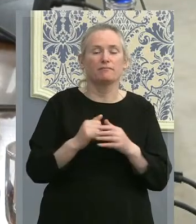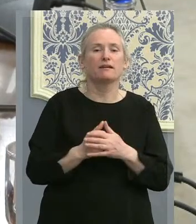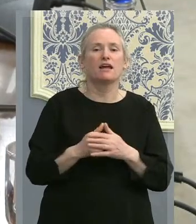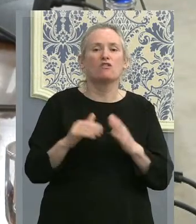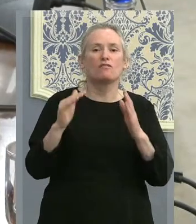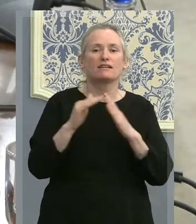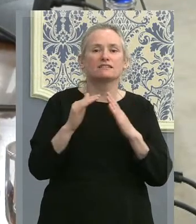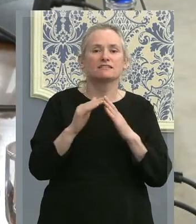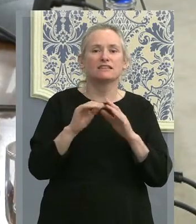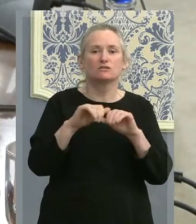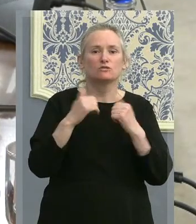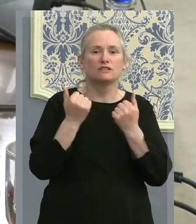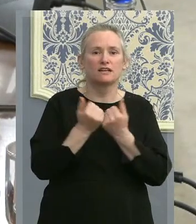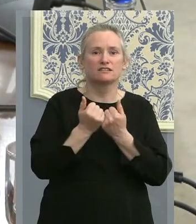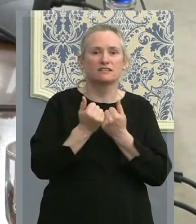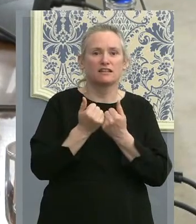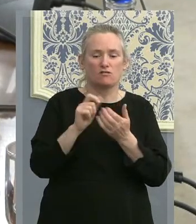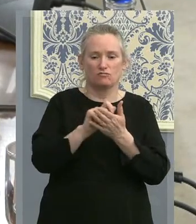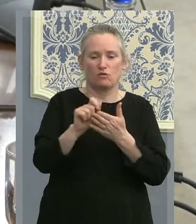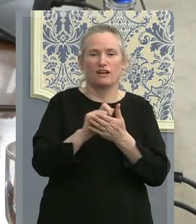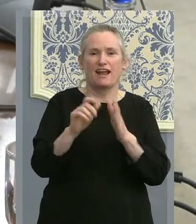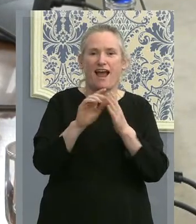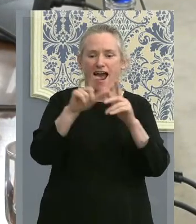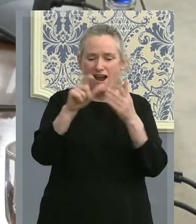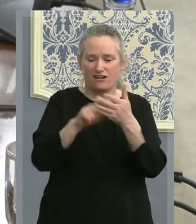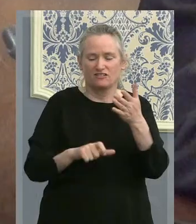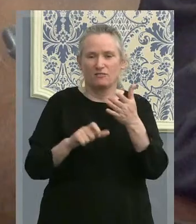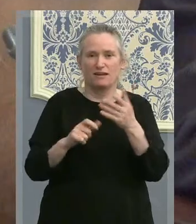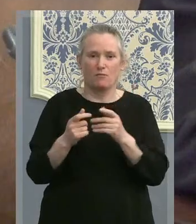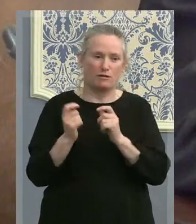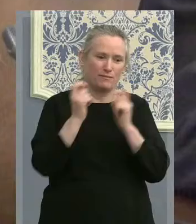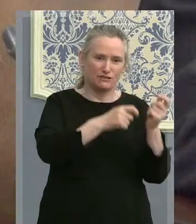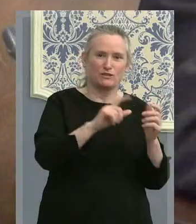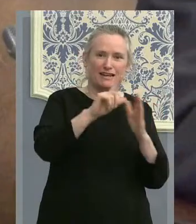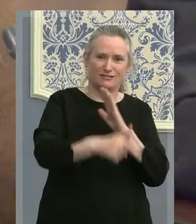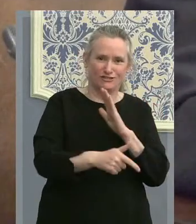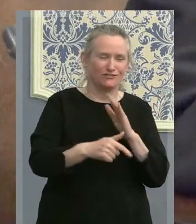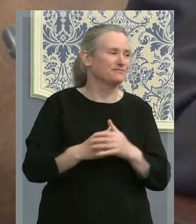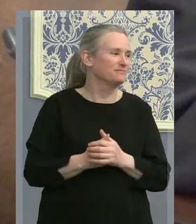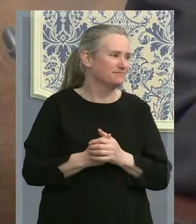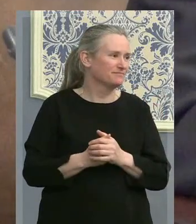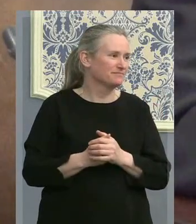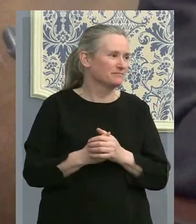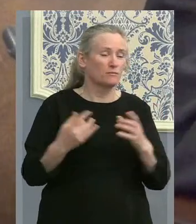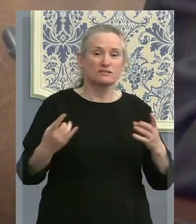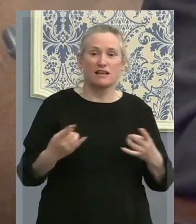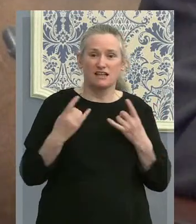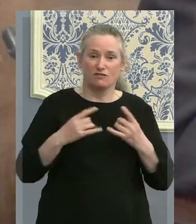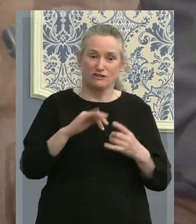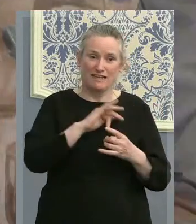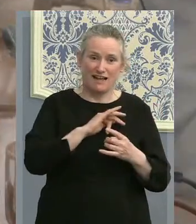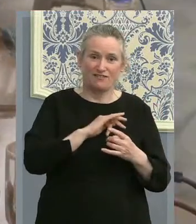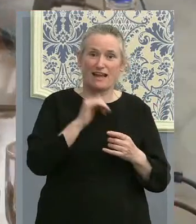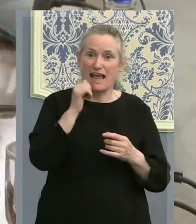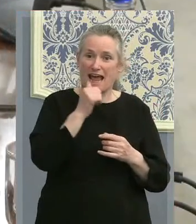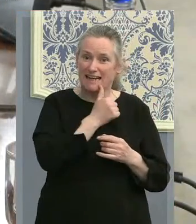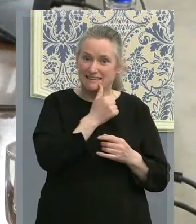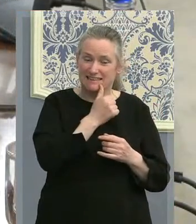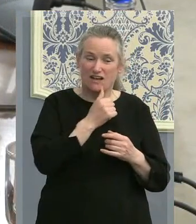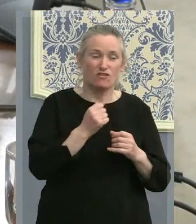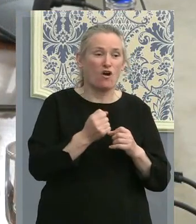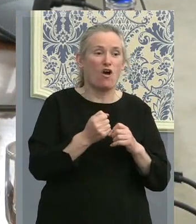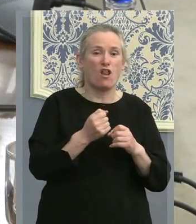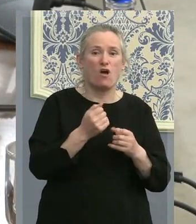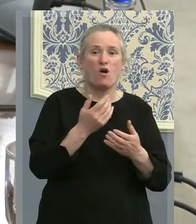card for you, which I will pass on to you later. Just to say I'm delighted for yourself and your aunt, and for all your